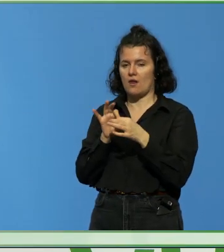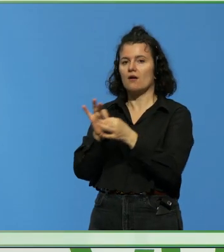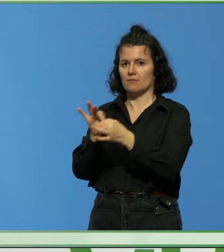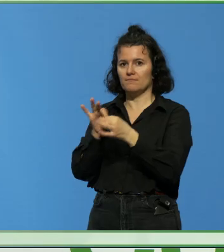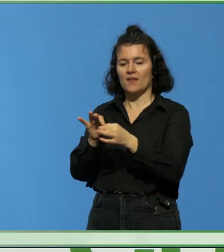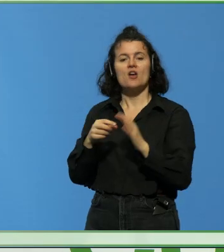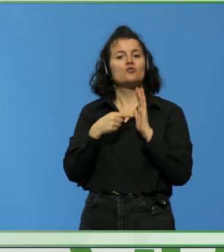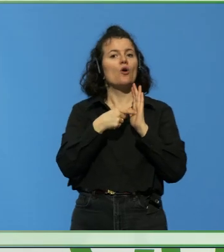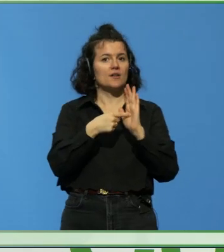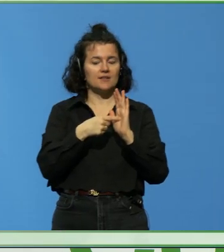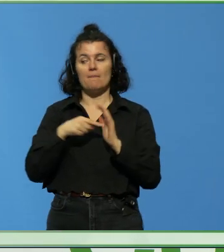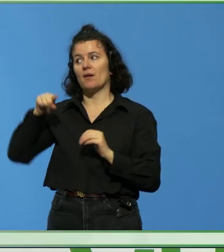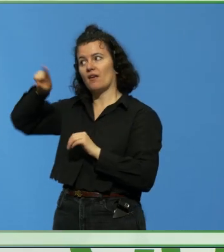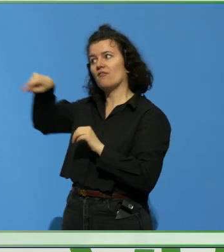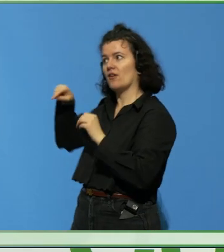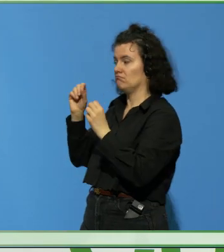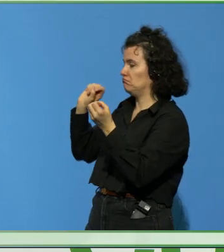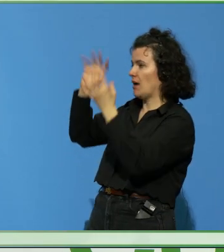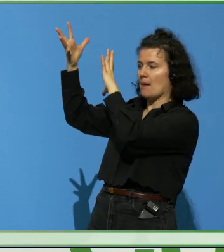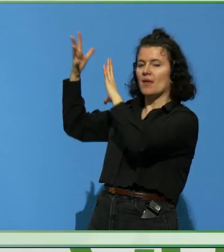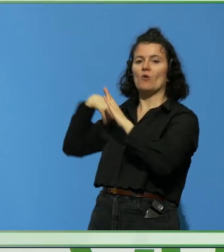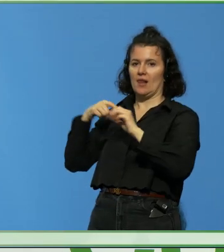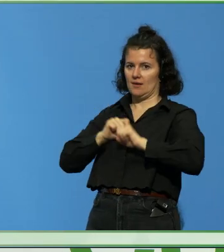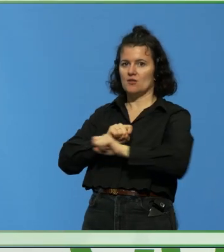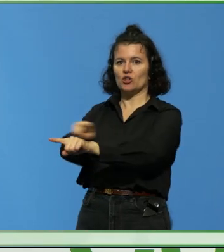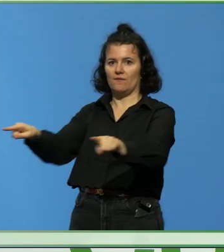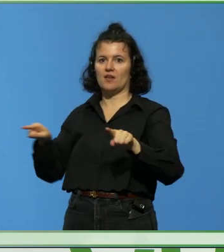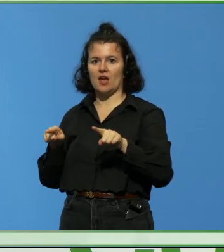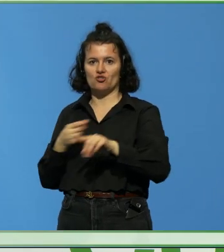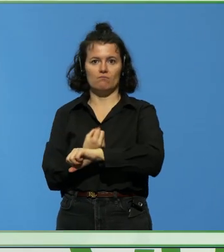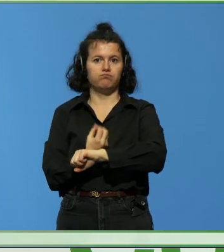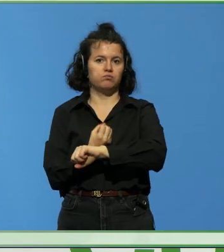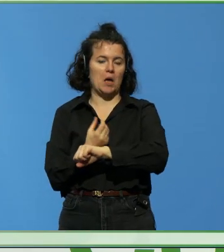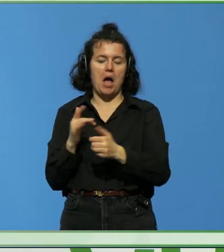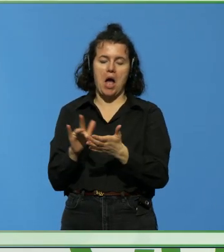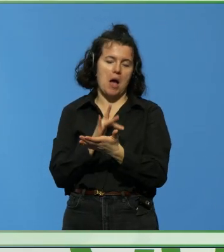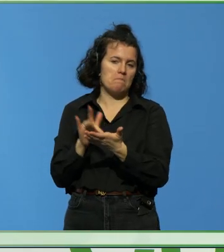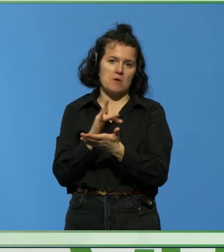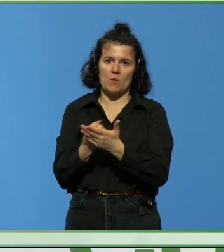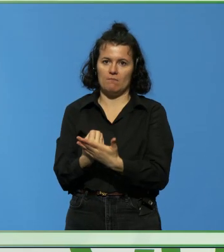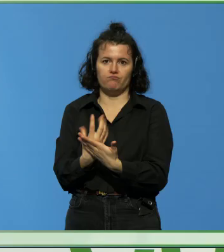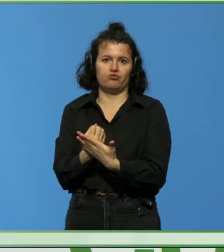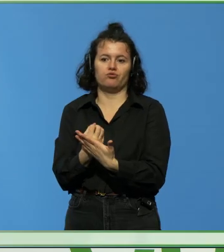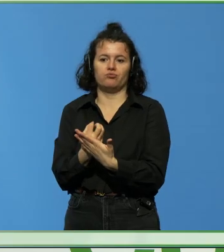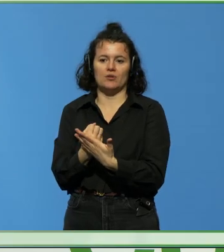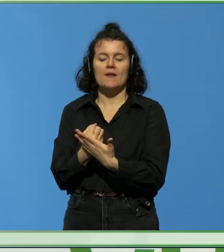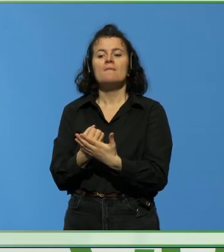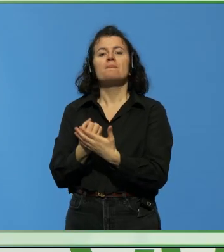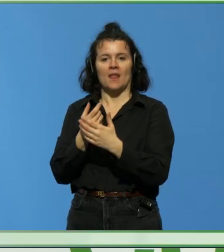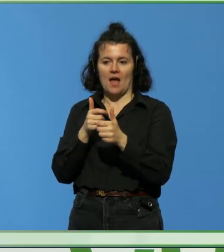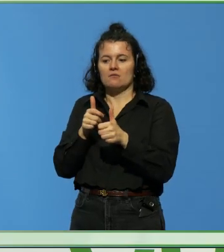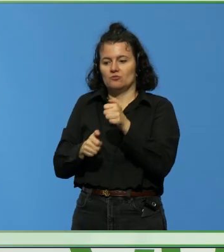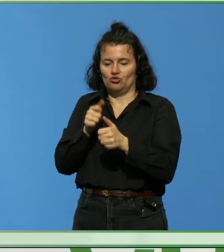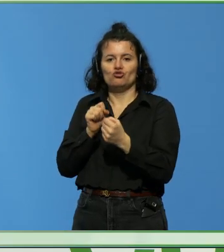sending out the notification, and at that time, all the people will translate that through the chatbot and